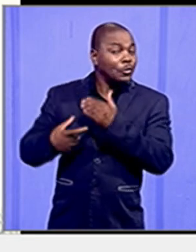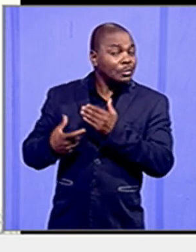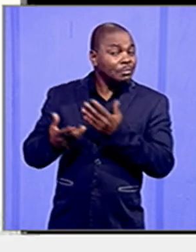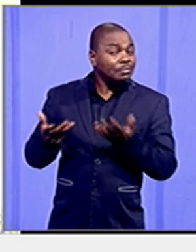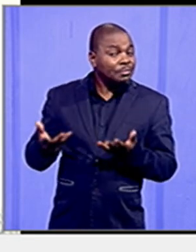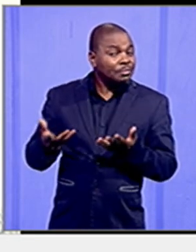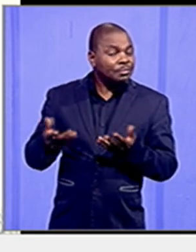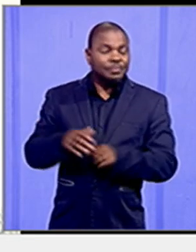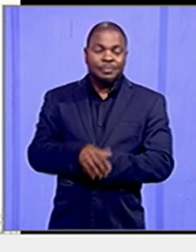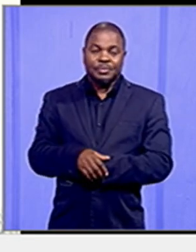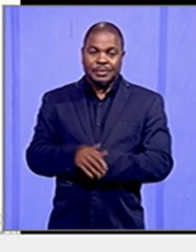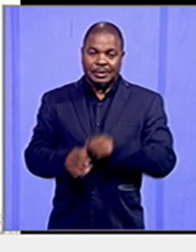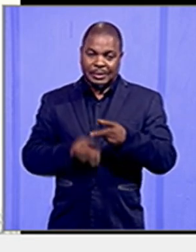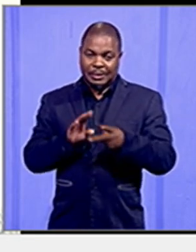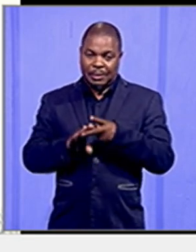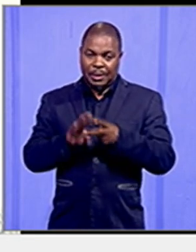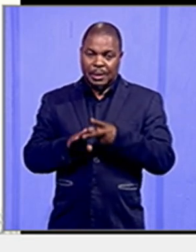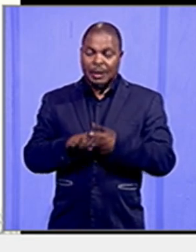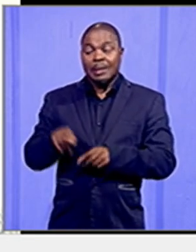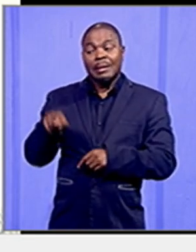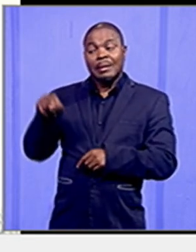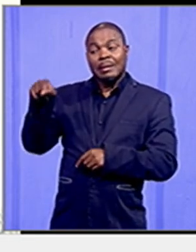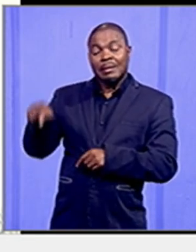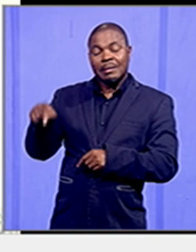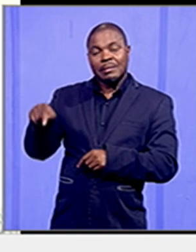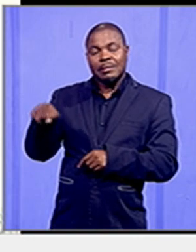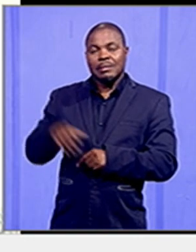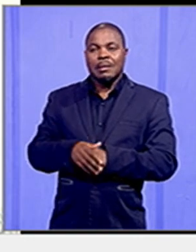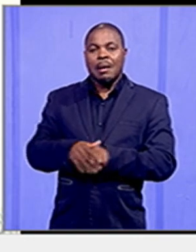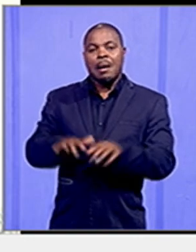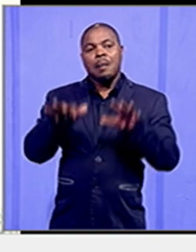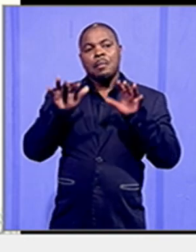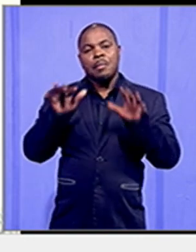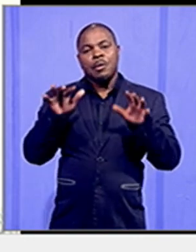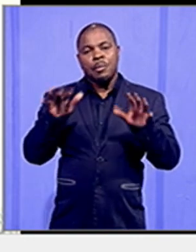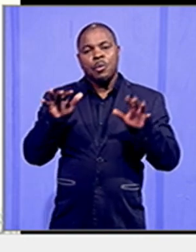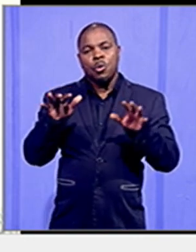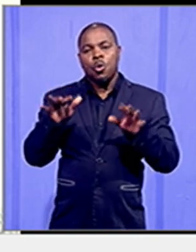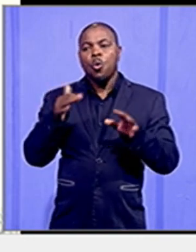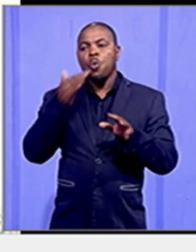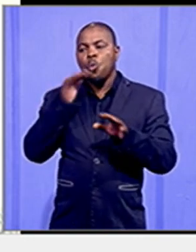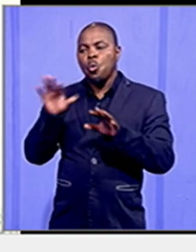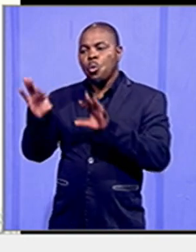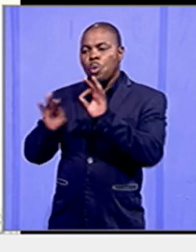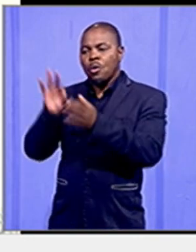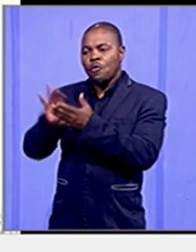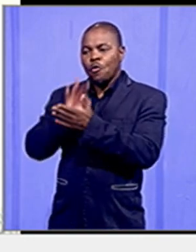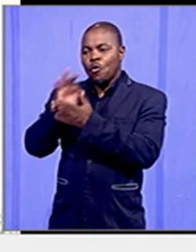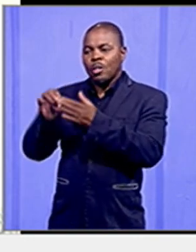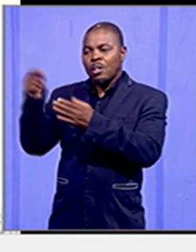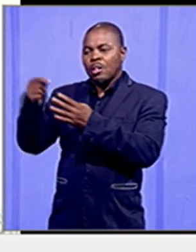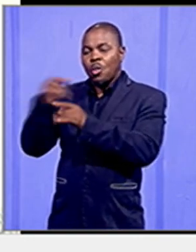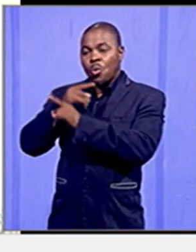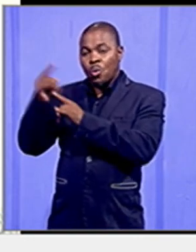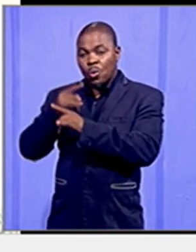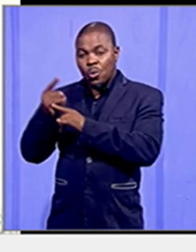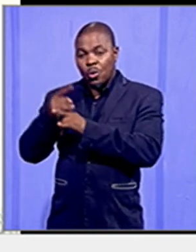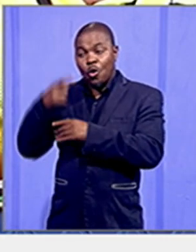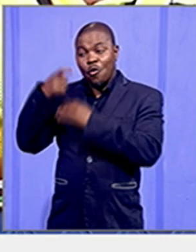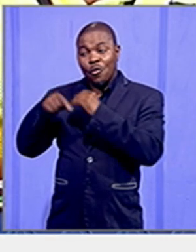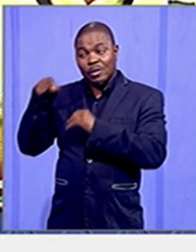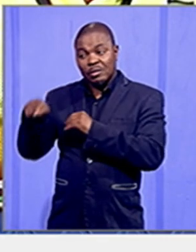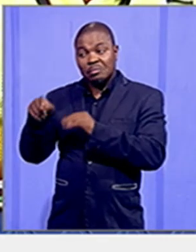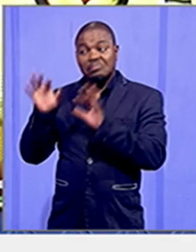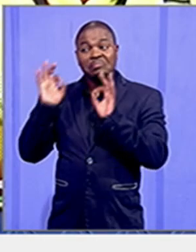conference and the legitimacy of the people elected during that